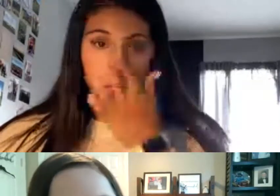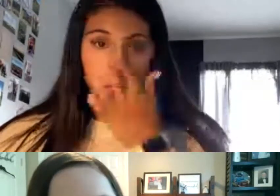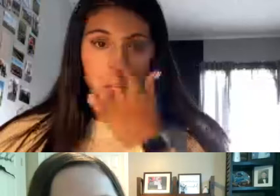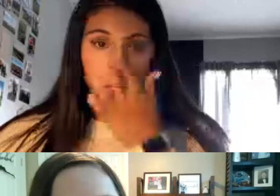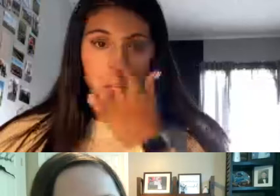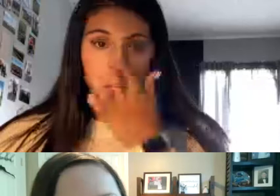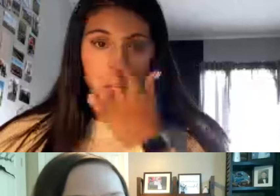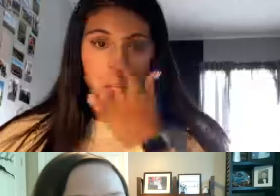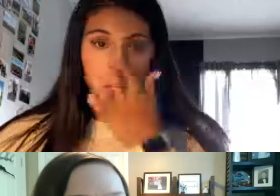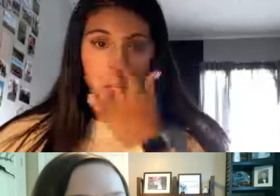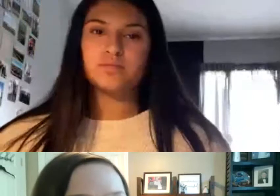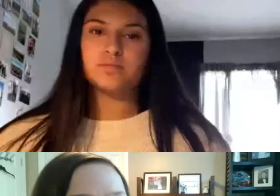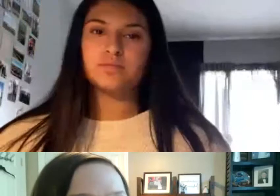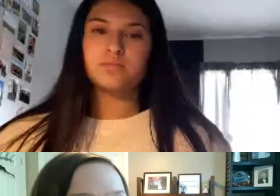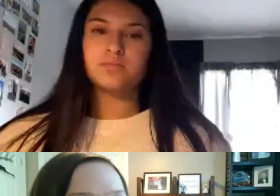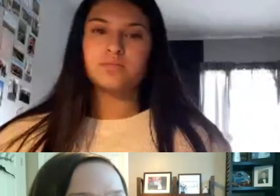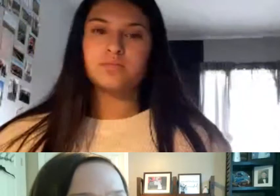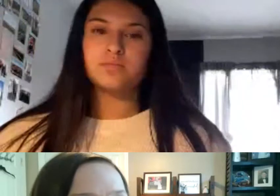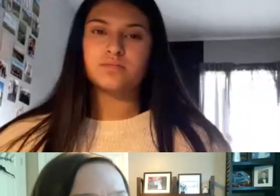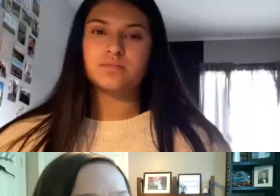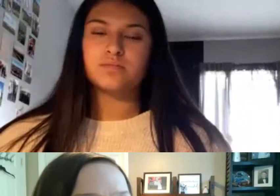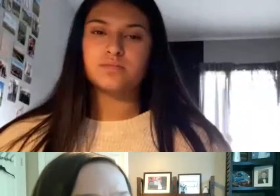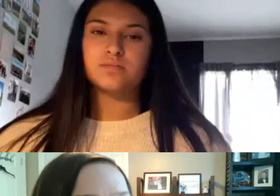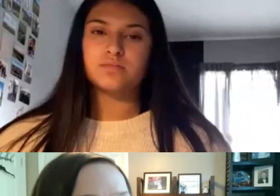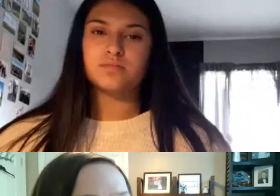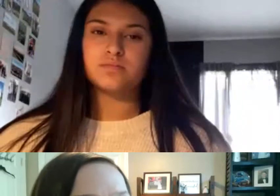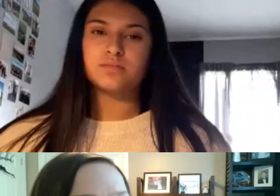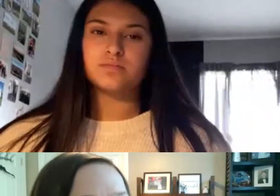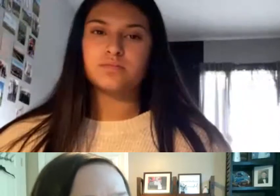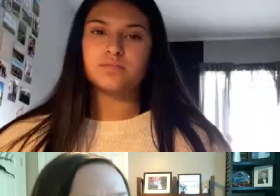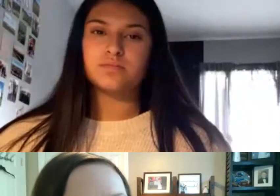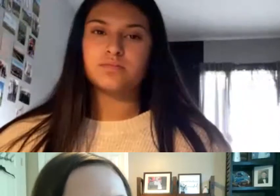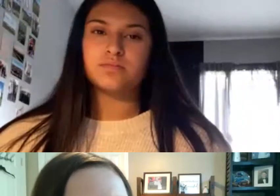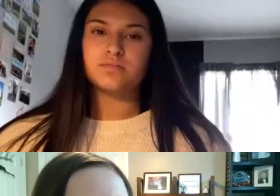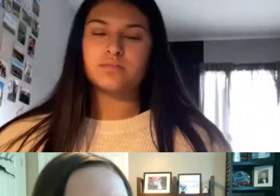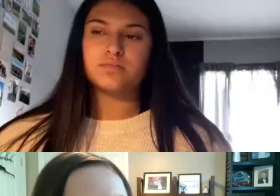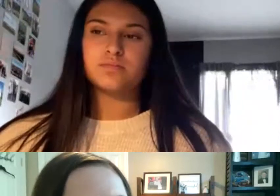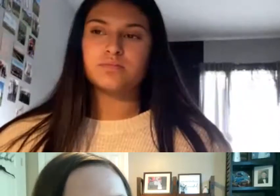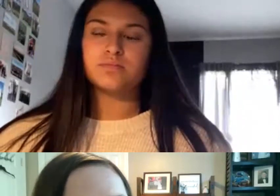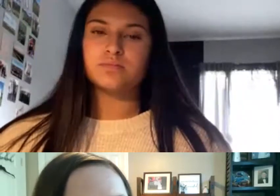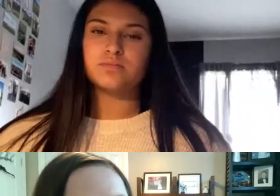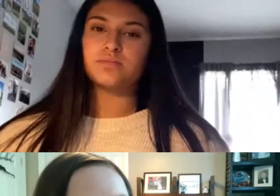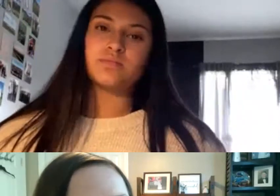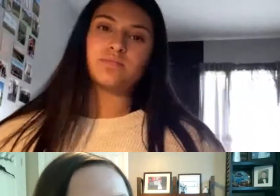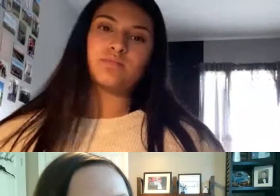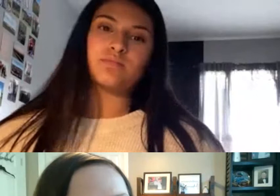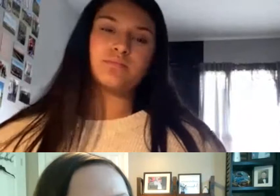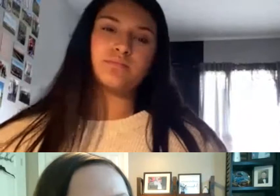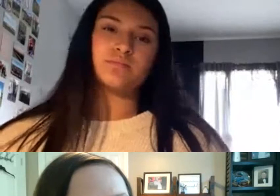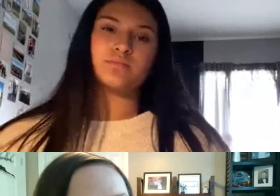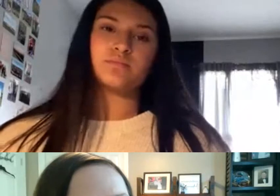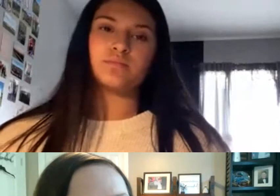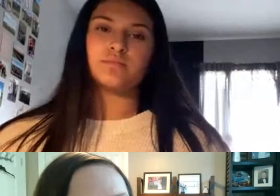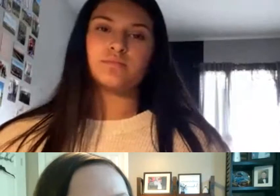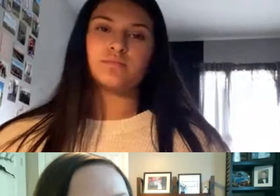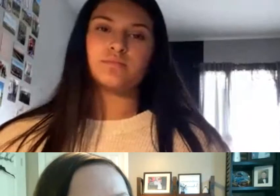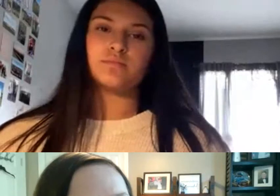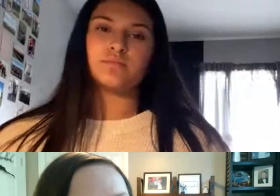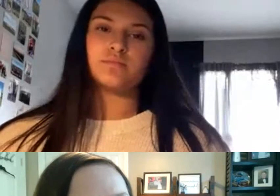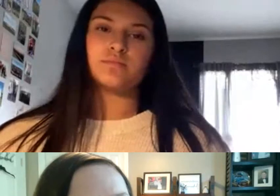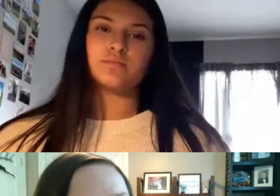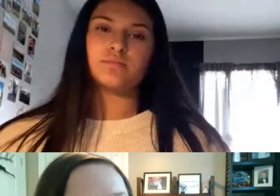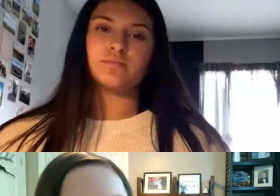what I really want to look at is that student voice team, how they came earlier and they talked about, you know, school climate